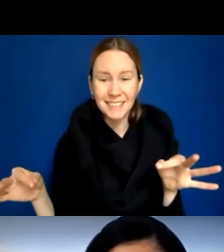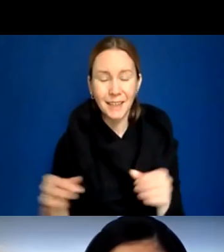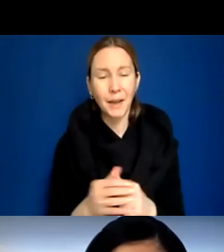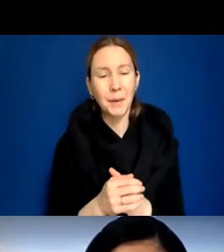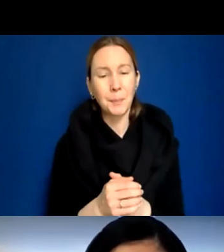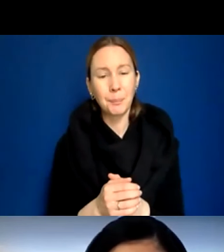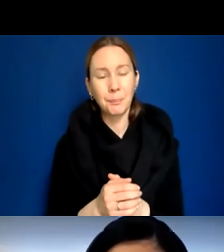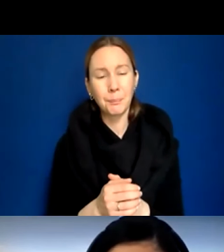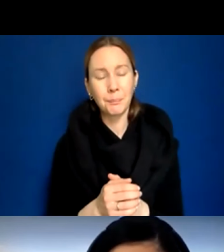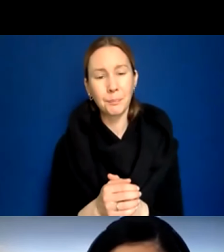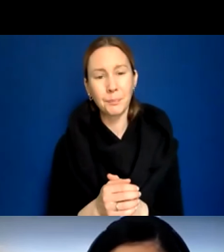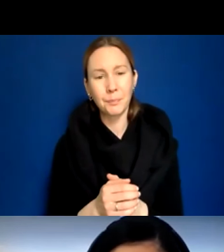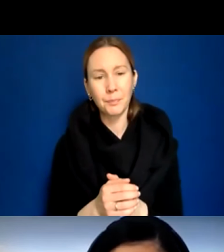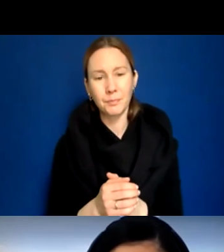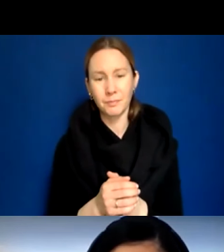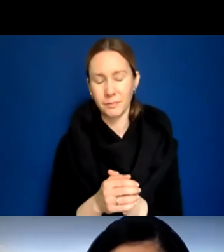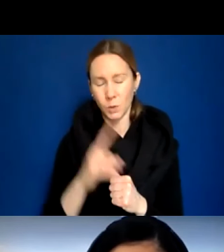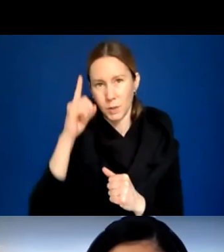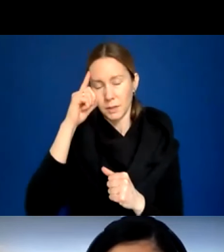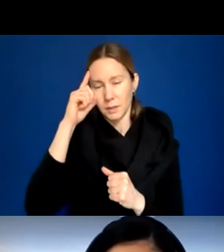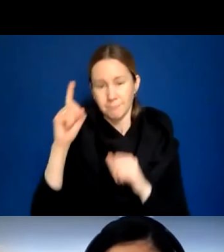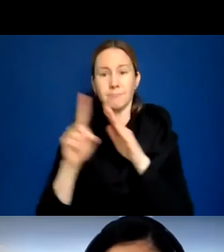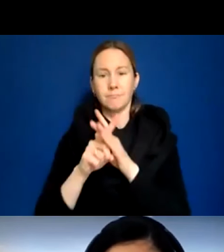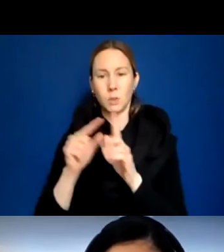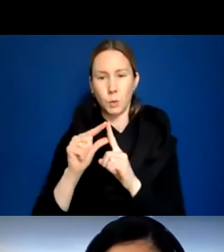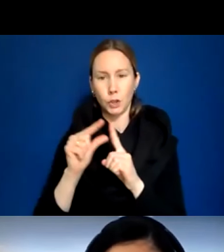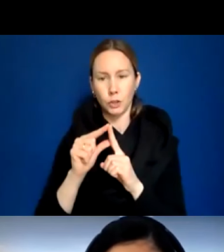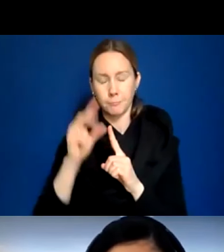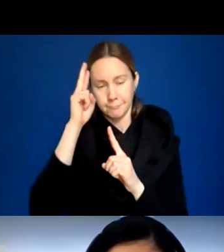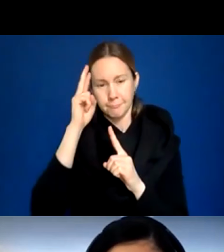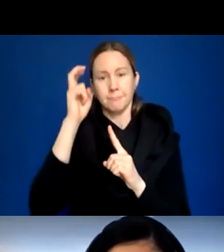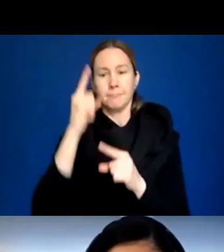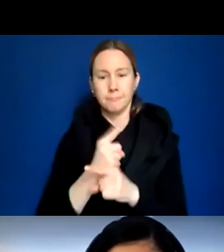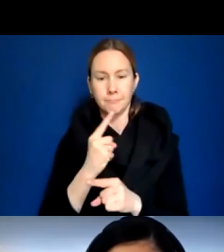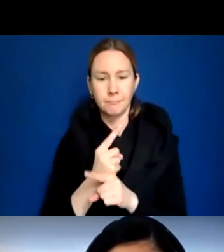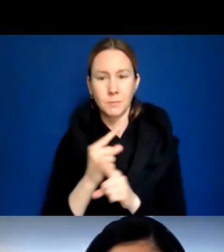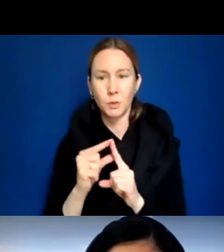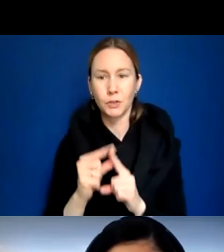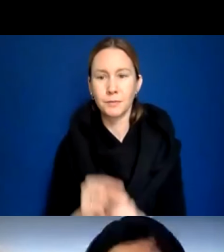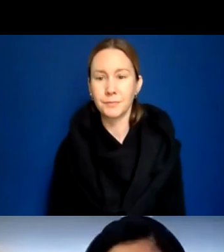This is word finding difficulties. Okay, what's this? Camel.